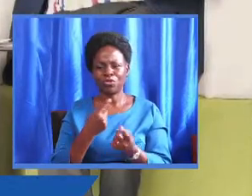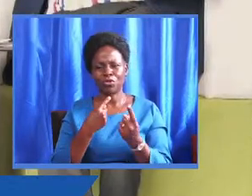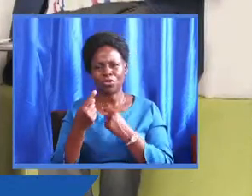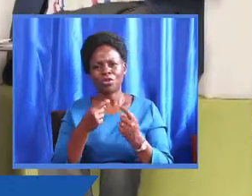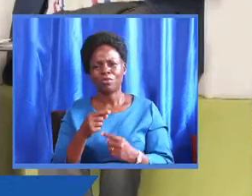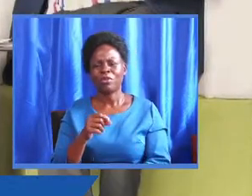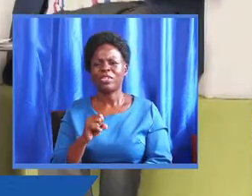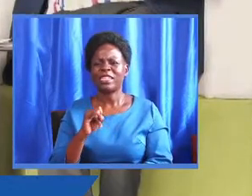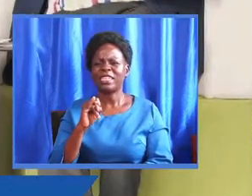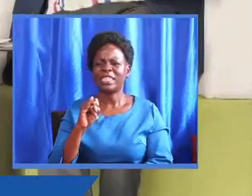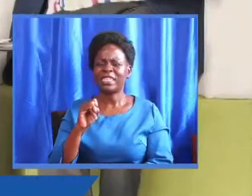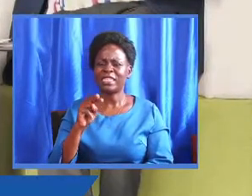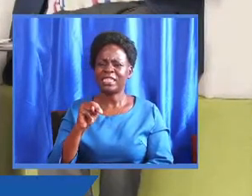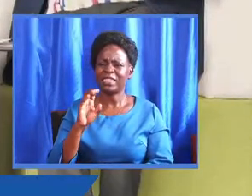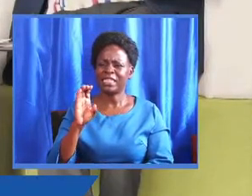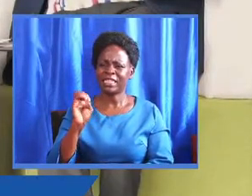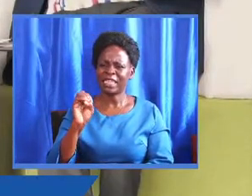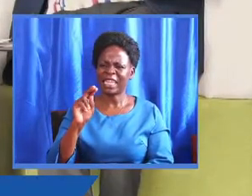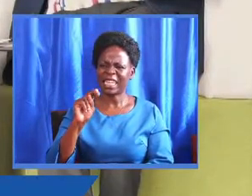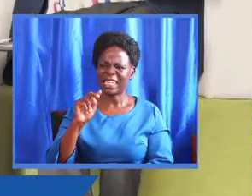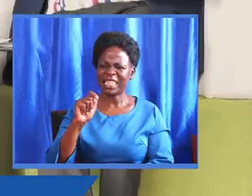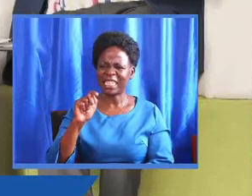incentives. You know, I think we need to understand